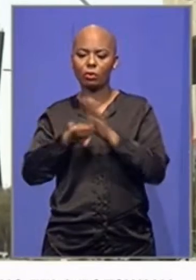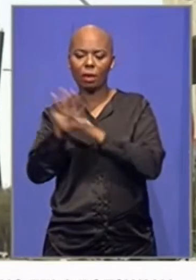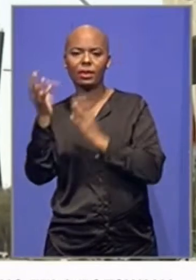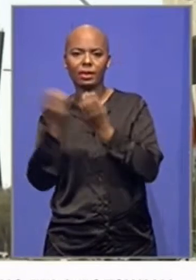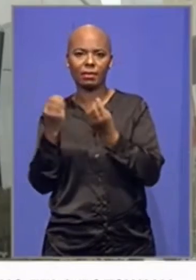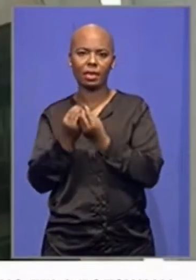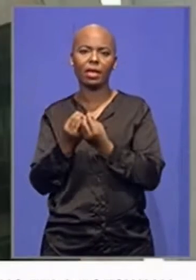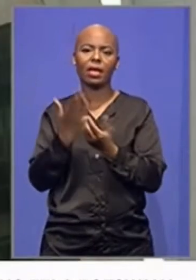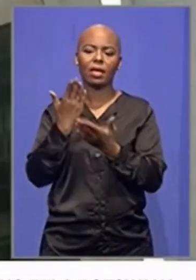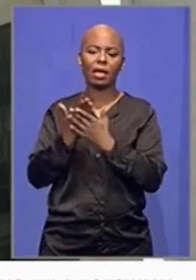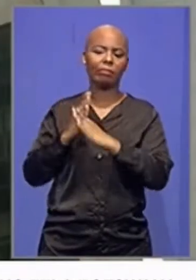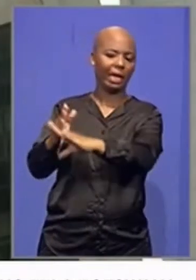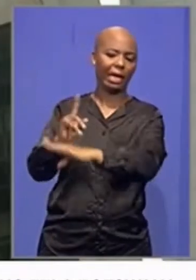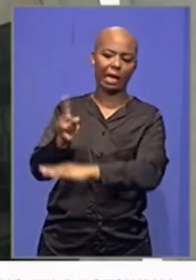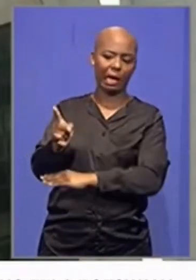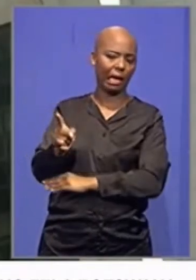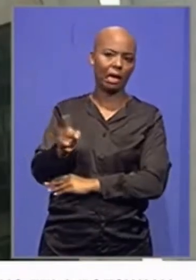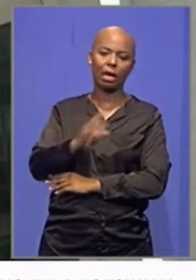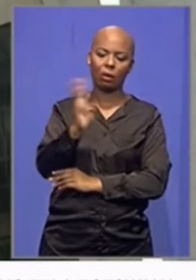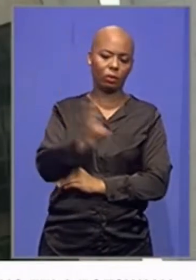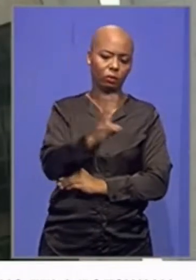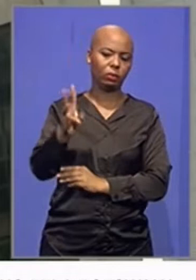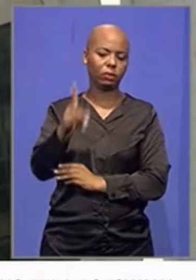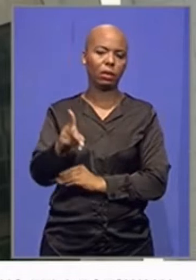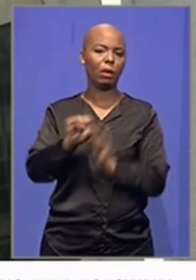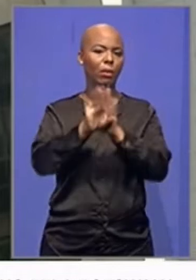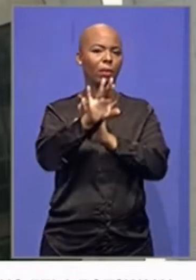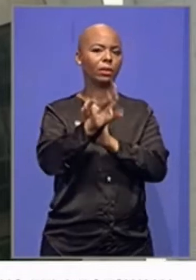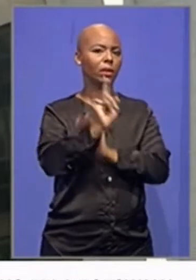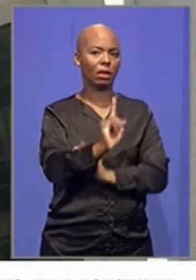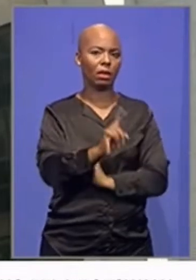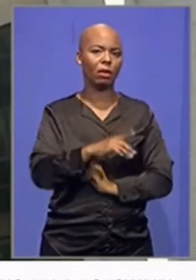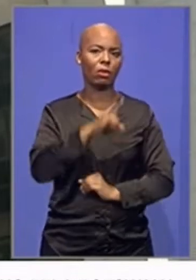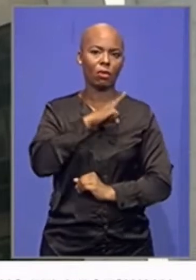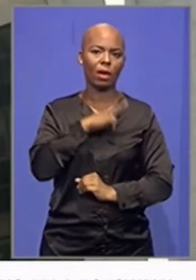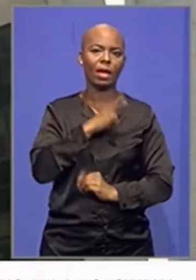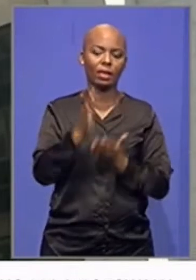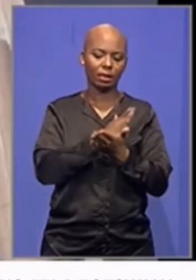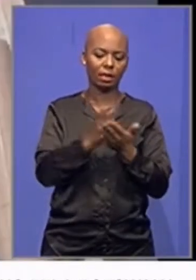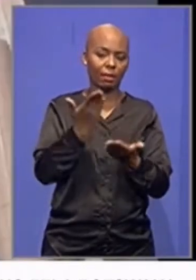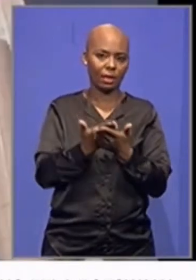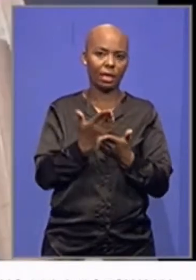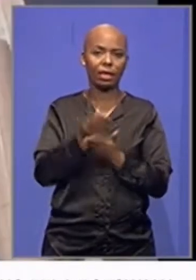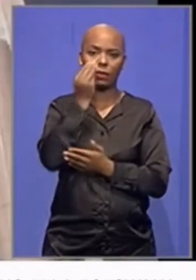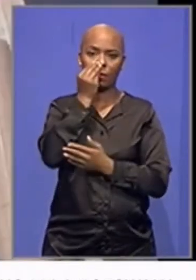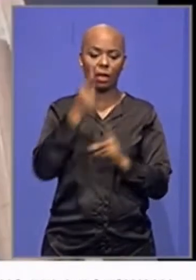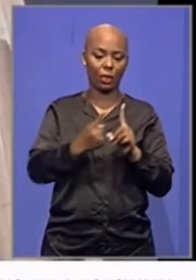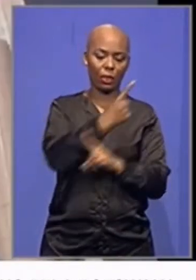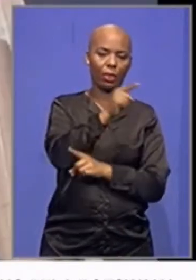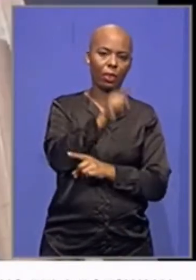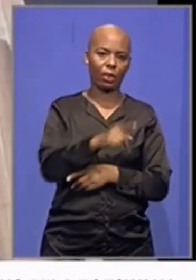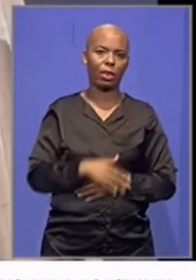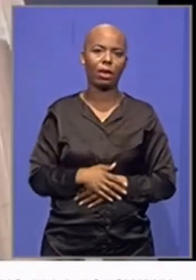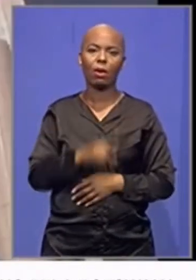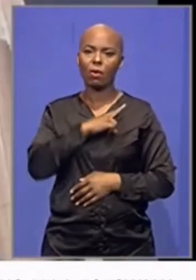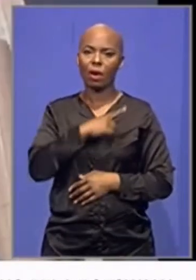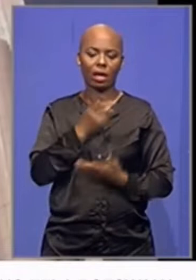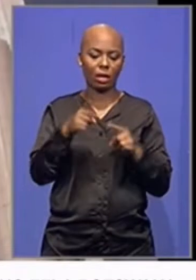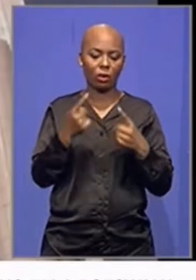le basebeletsi ba mahlale ho sebedisa boitsebiso bo fosahetseng ntle le ho tobana le molao. It is